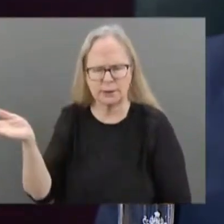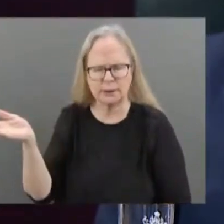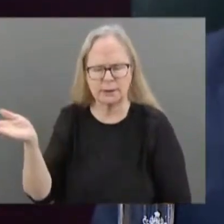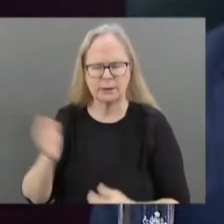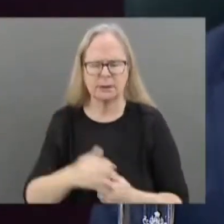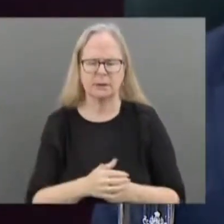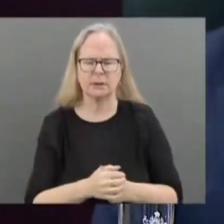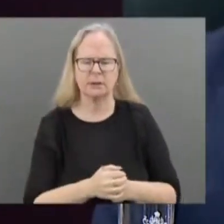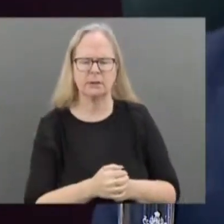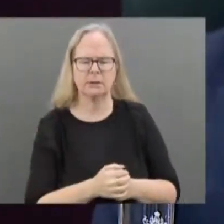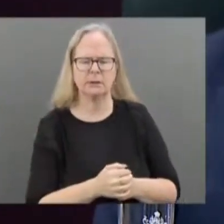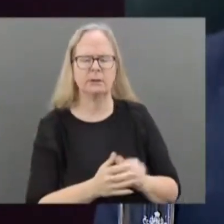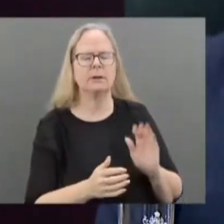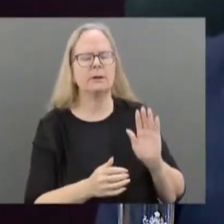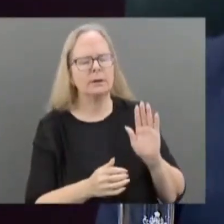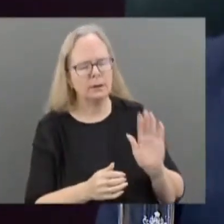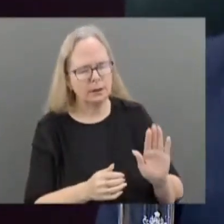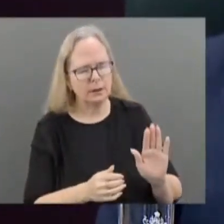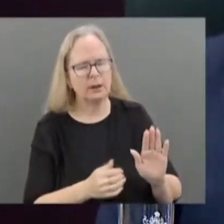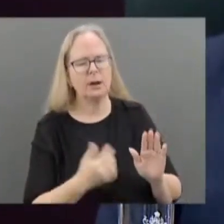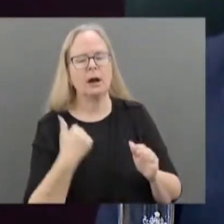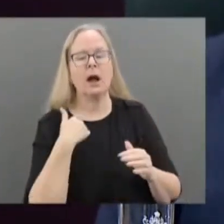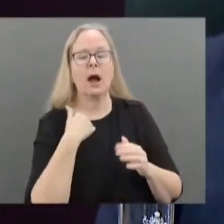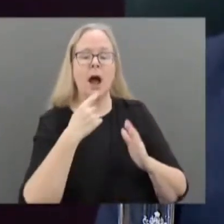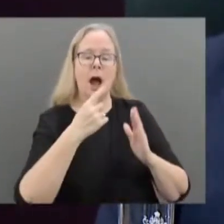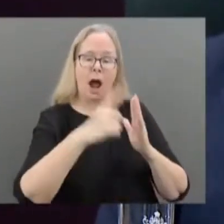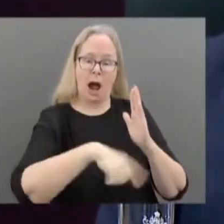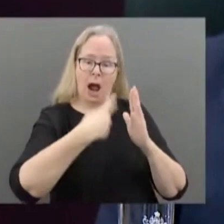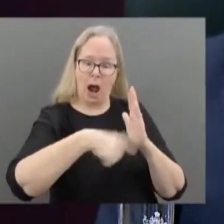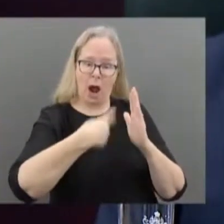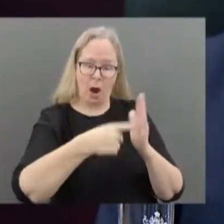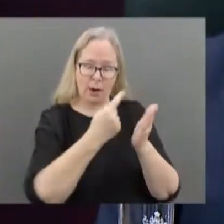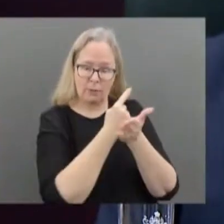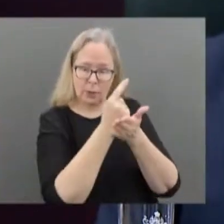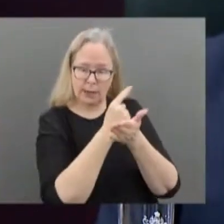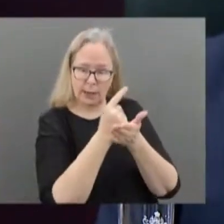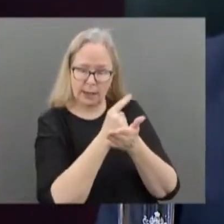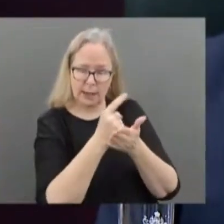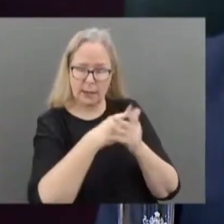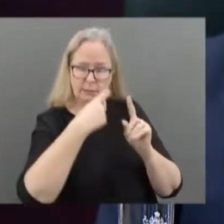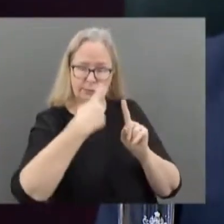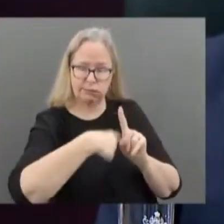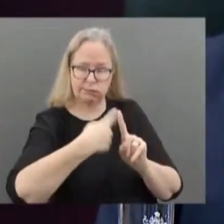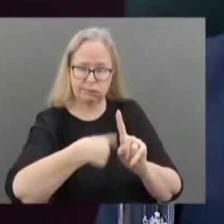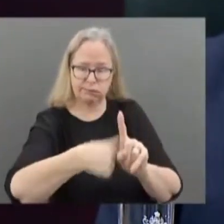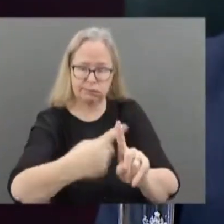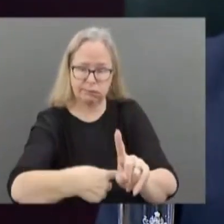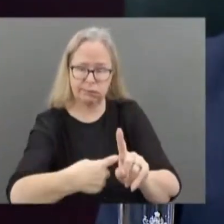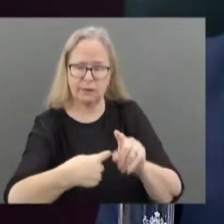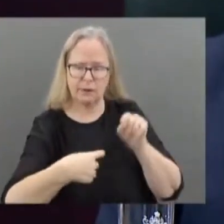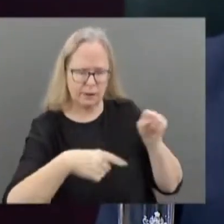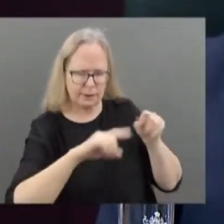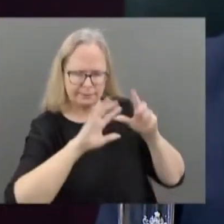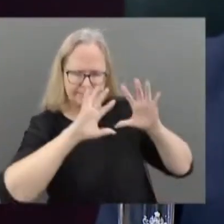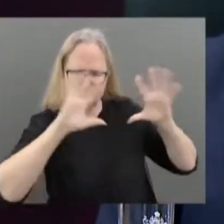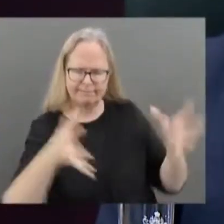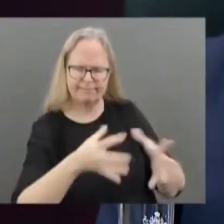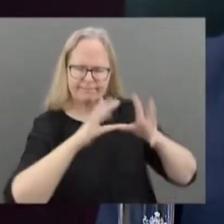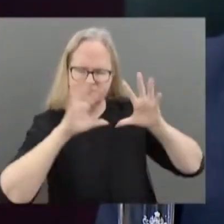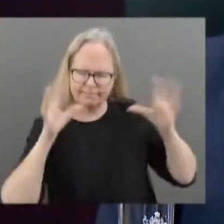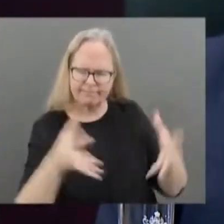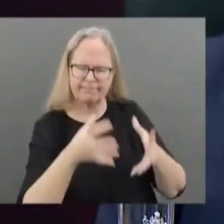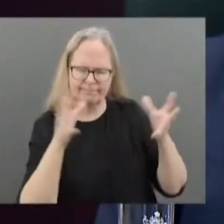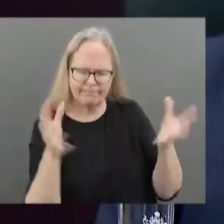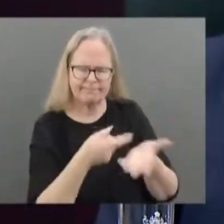and weeks and months that all of these water users across southern Alberta put into bringing together these water sharing agreements, calling that